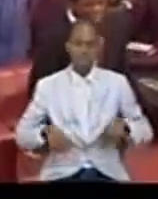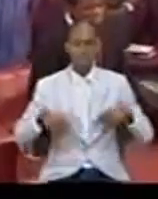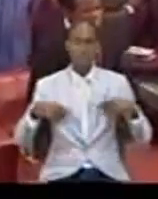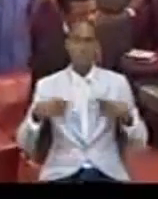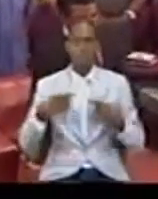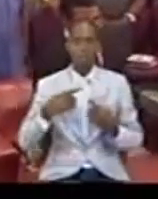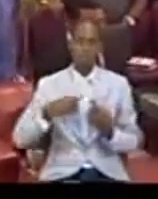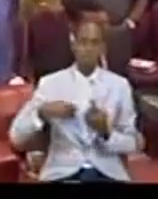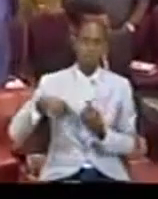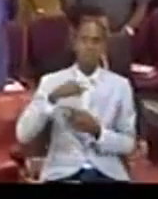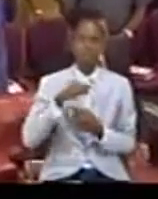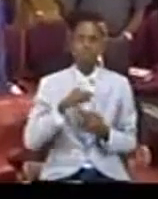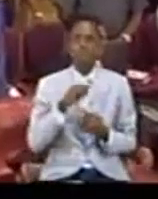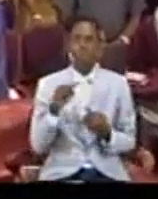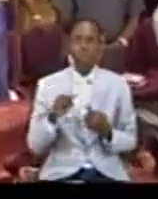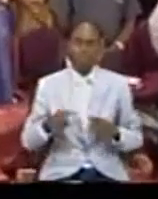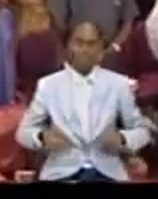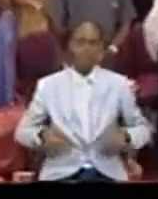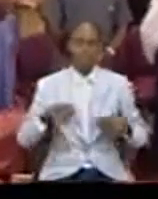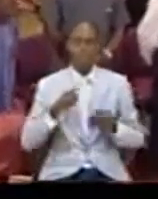life changed?